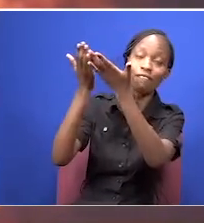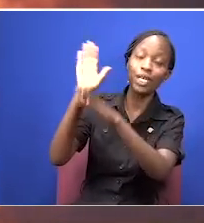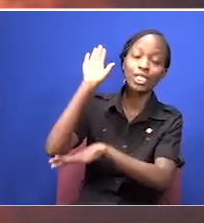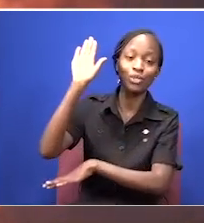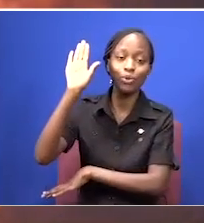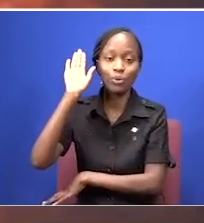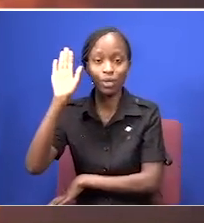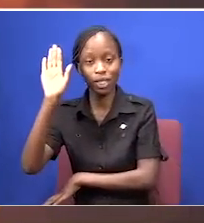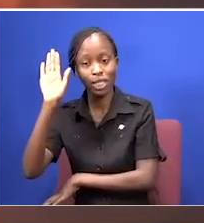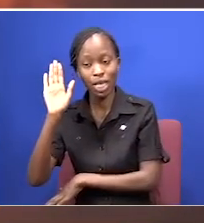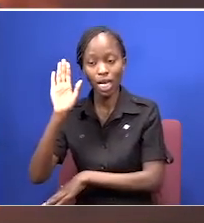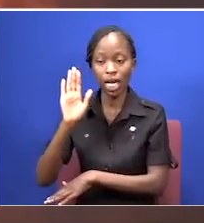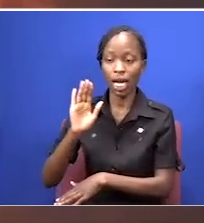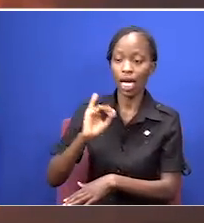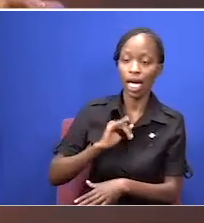oh